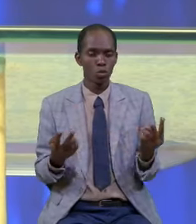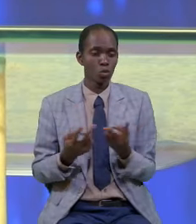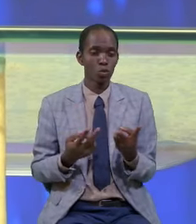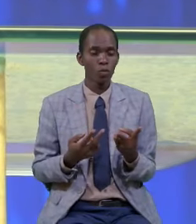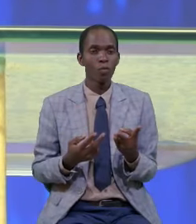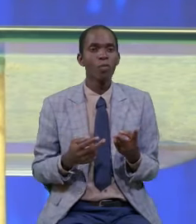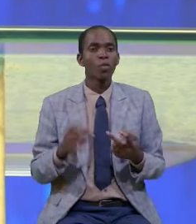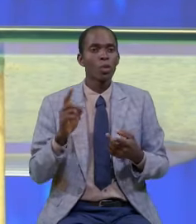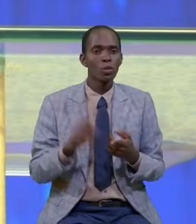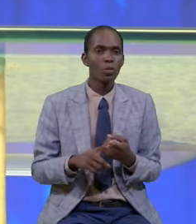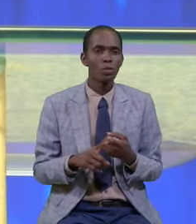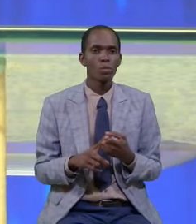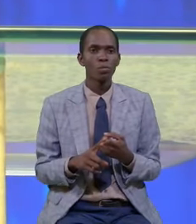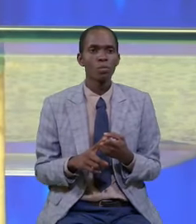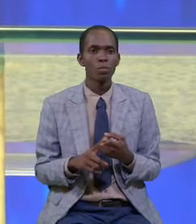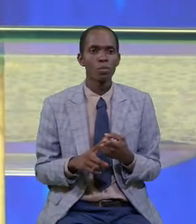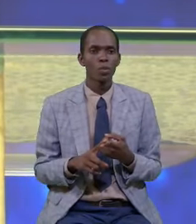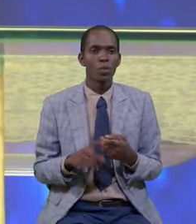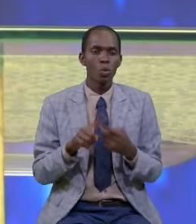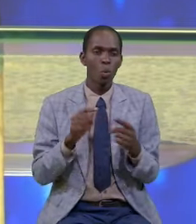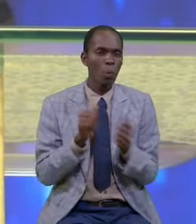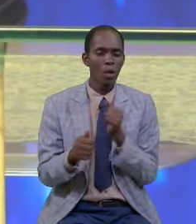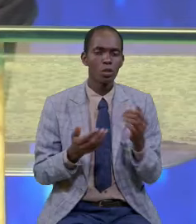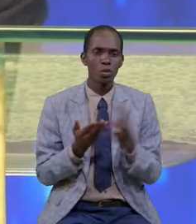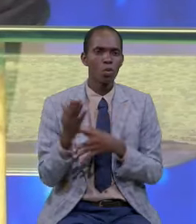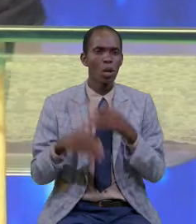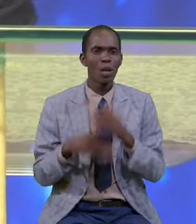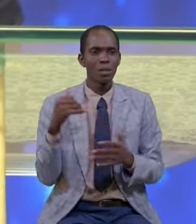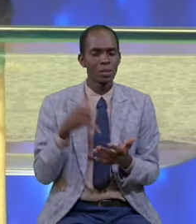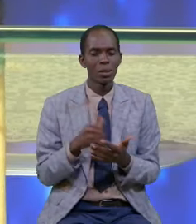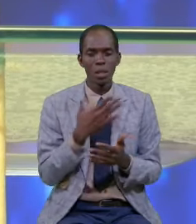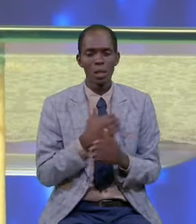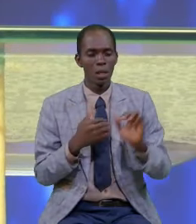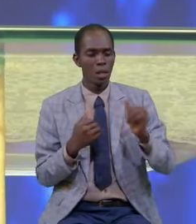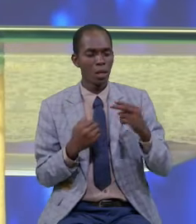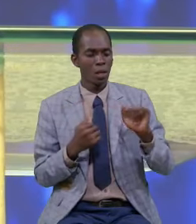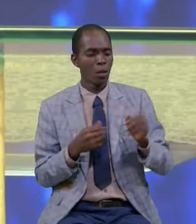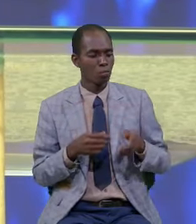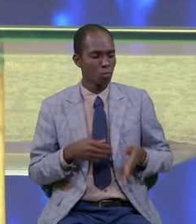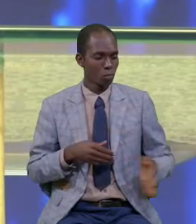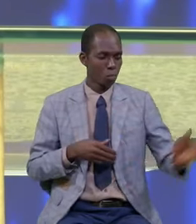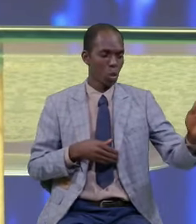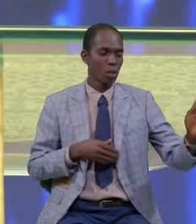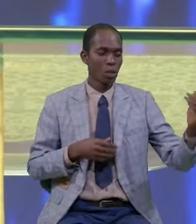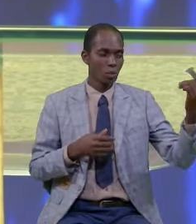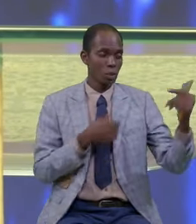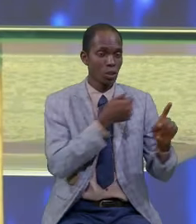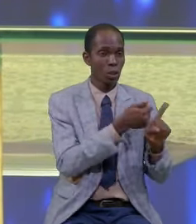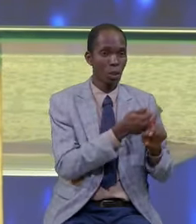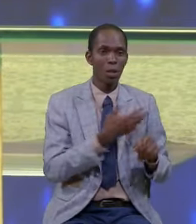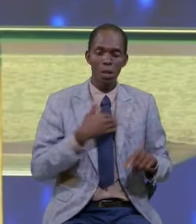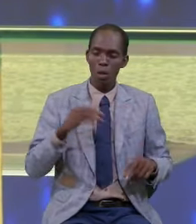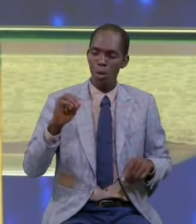B pass throughout it and Ahab went One Way by himself and obadah